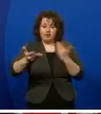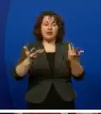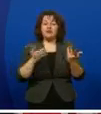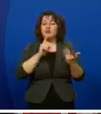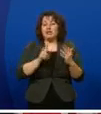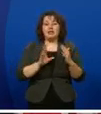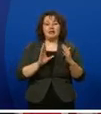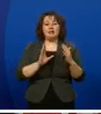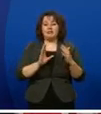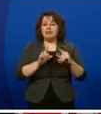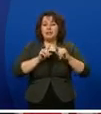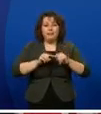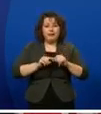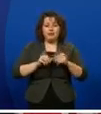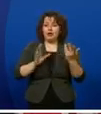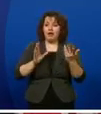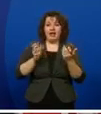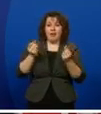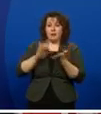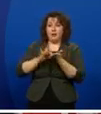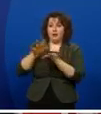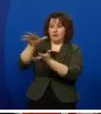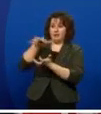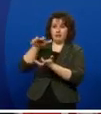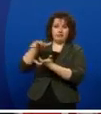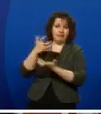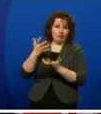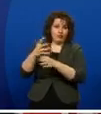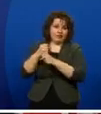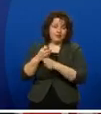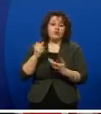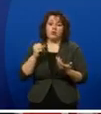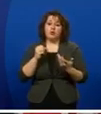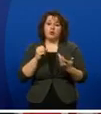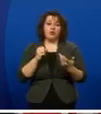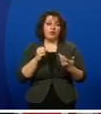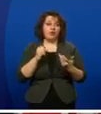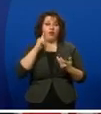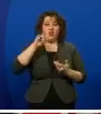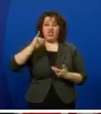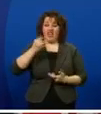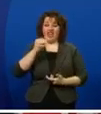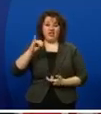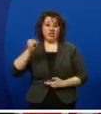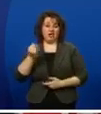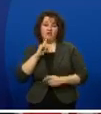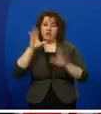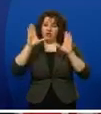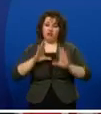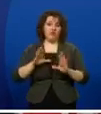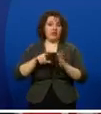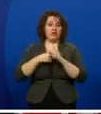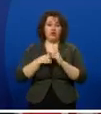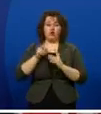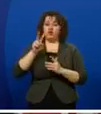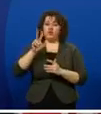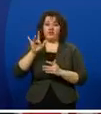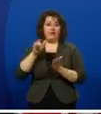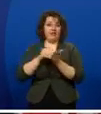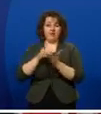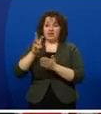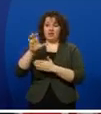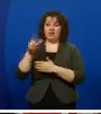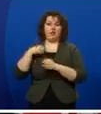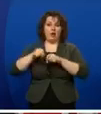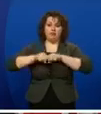based on the allocations that we get. So we had a great start to J&J, 25,600, and they're out the door and they're